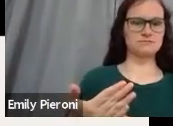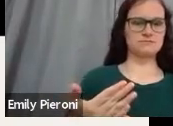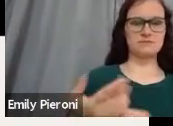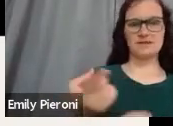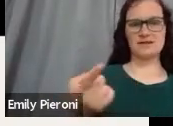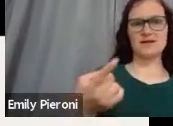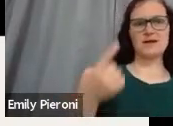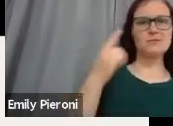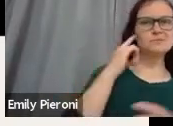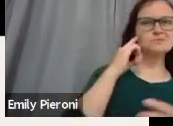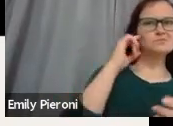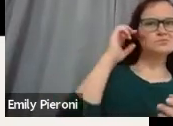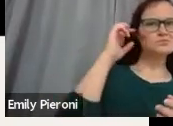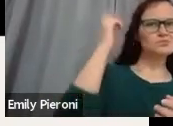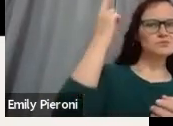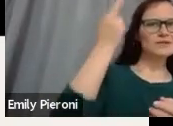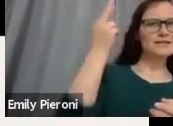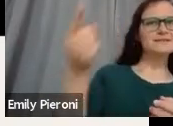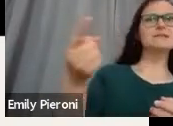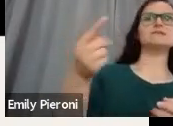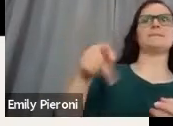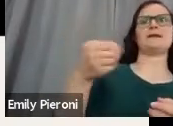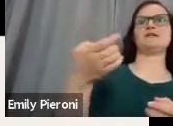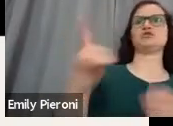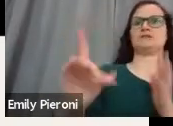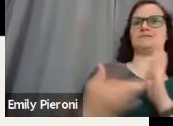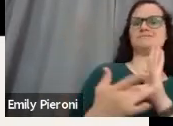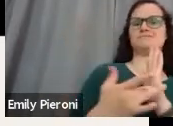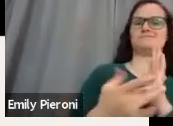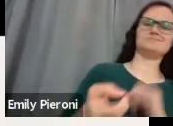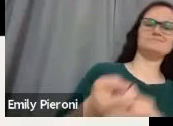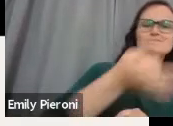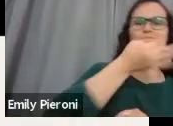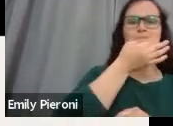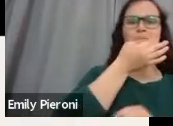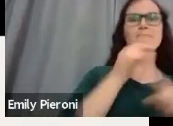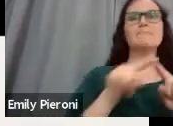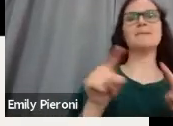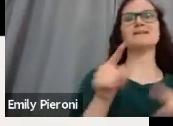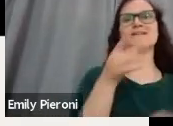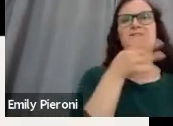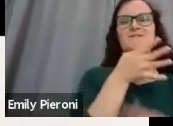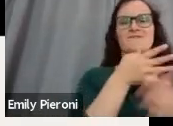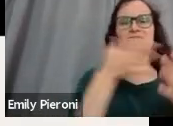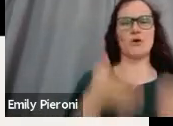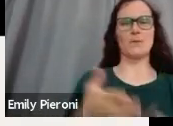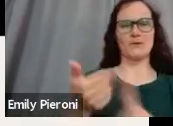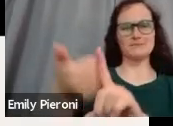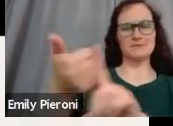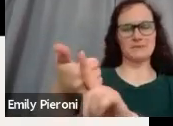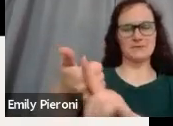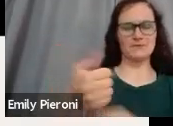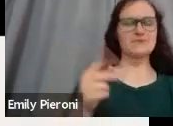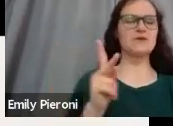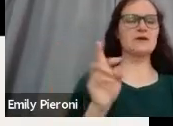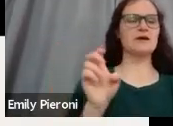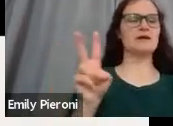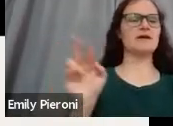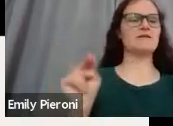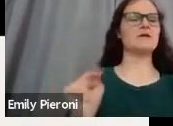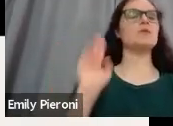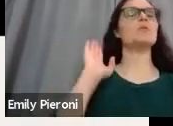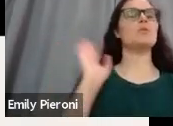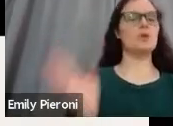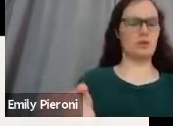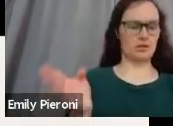a PhD technical expert, but he's also a farmer. So Kevin is going to be talking to us about